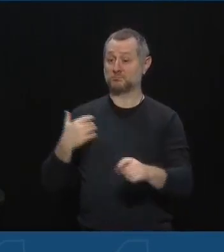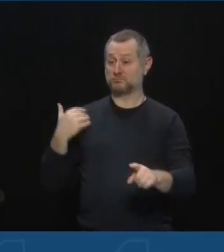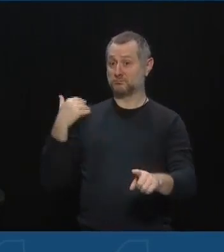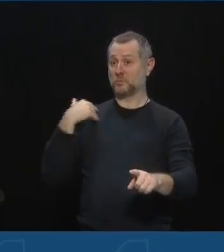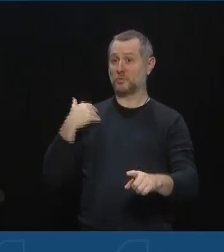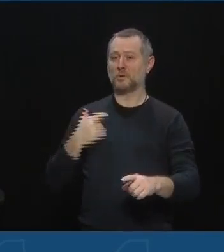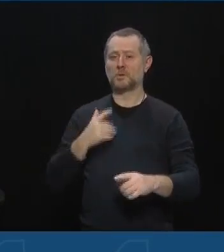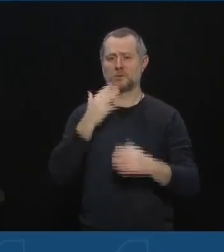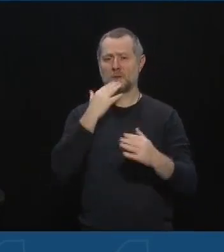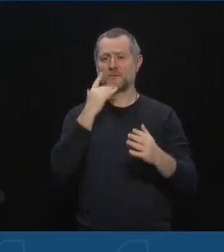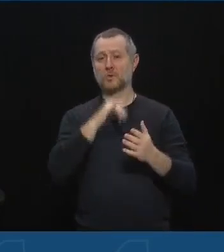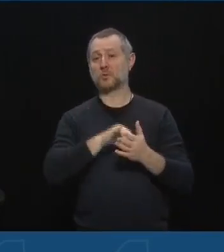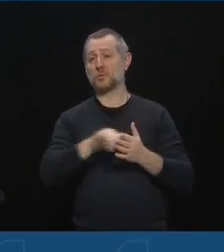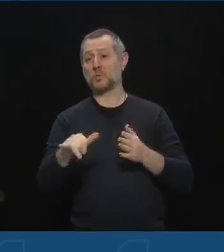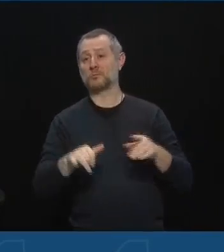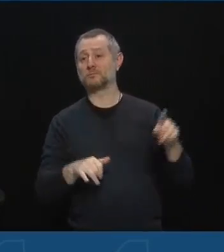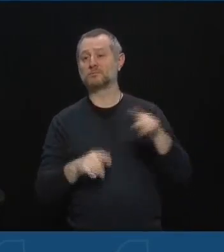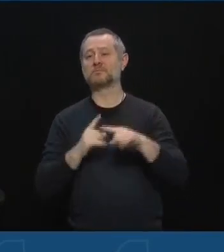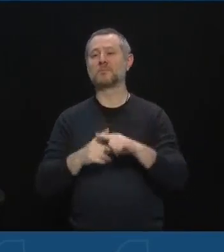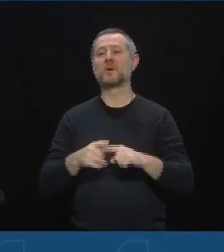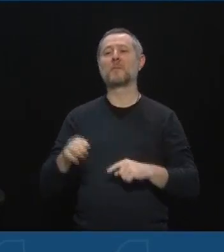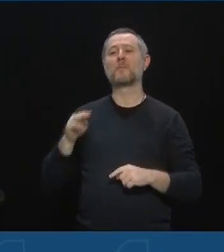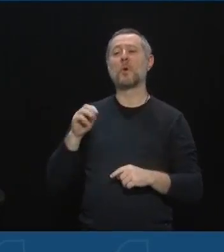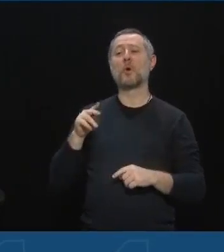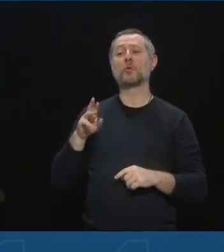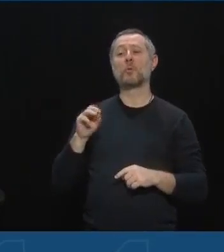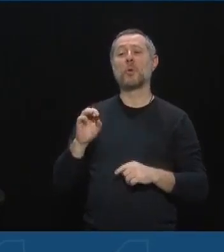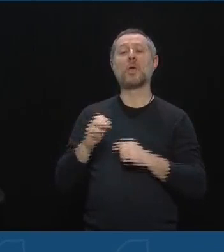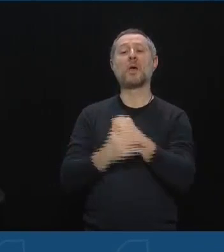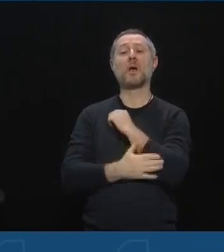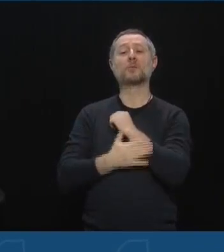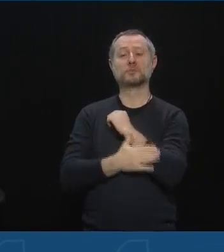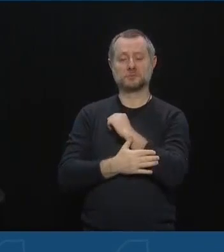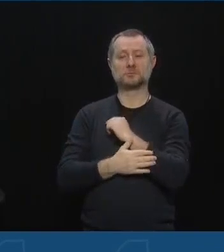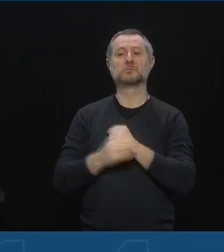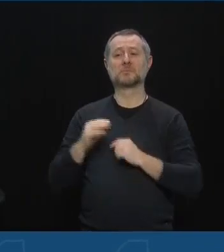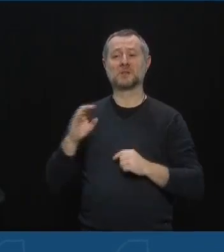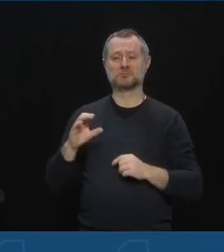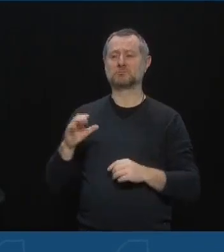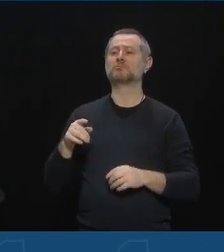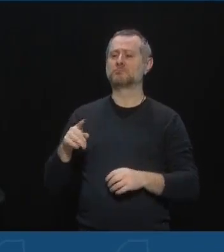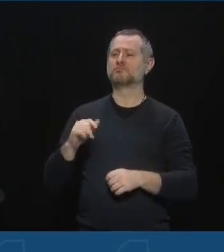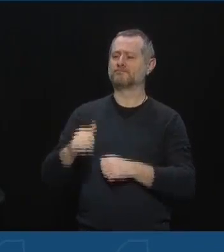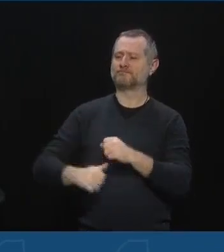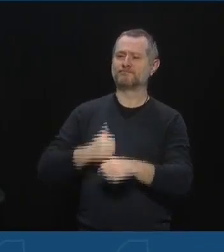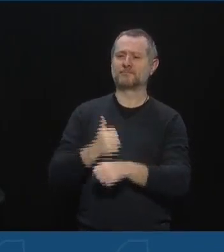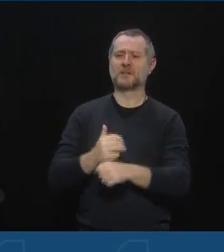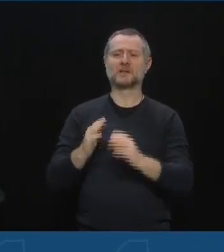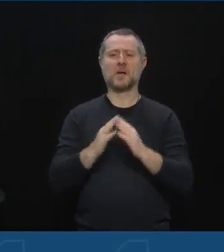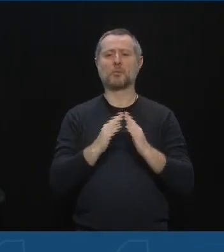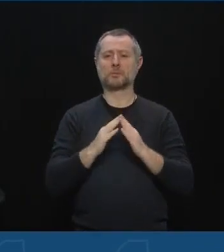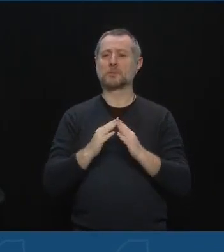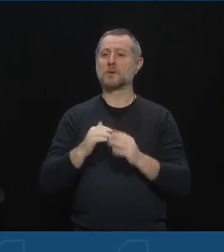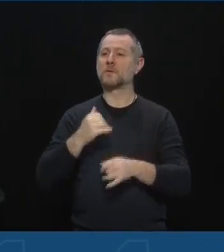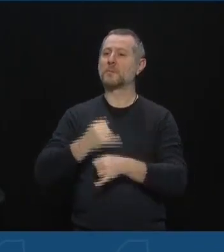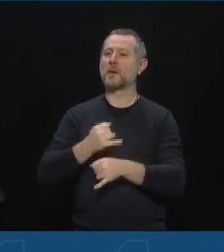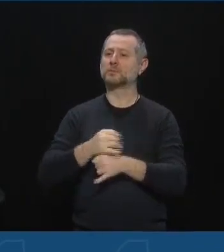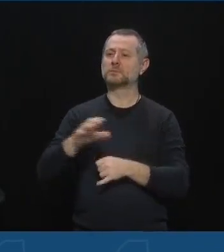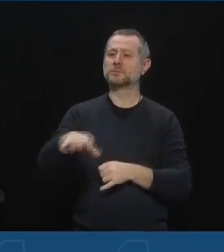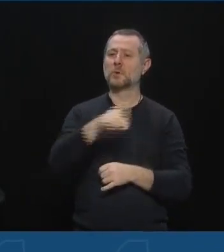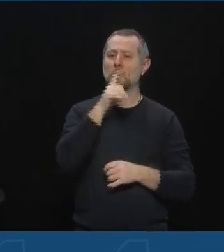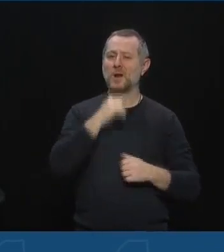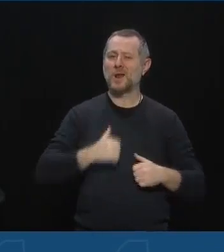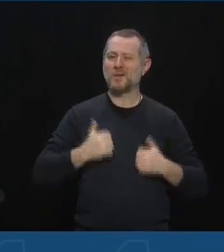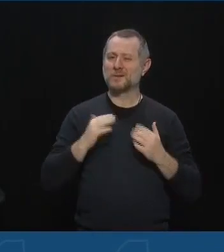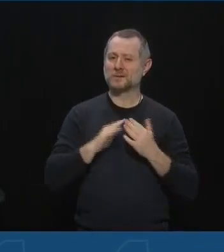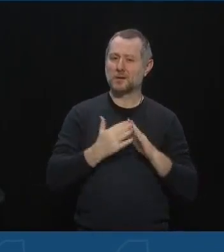and Monroe County taxpayers, MCC opened this downtown campus to serve students who live in the city of Rochester